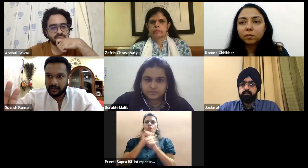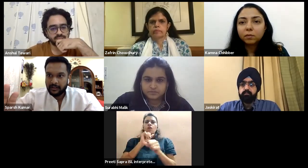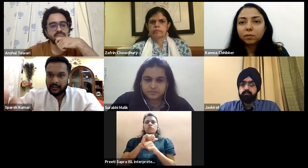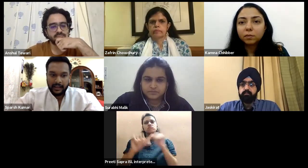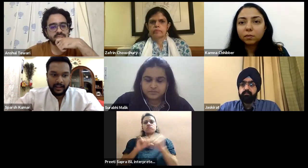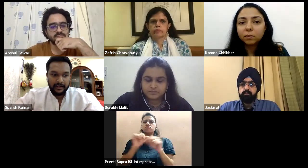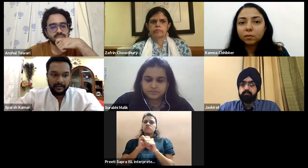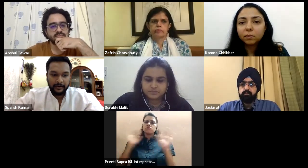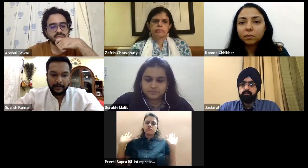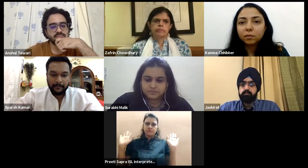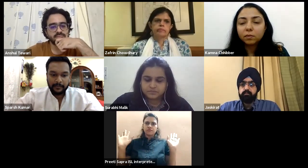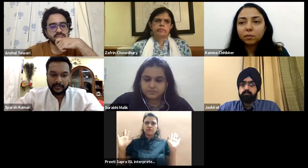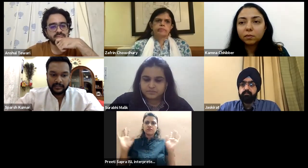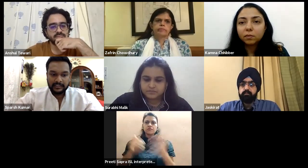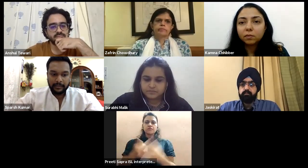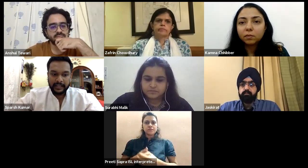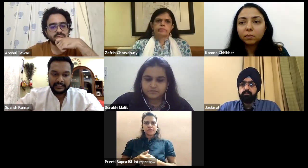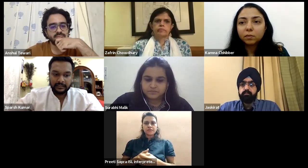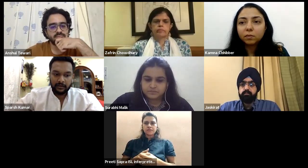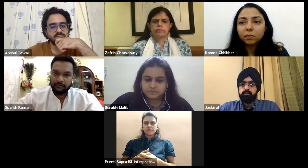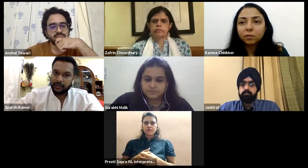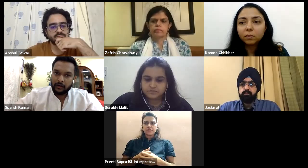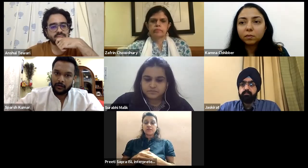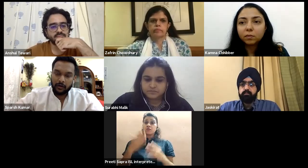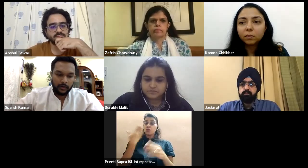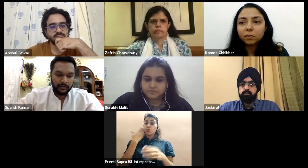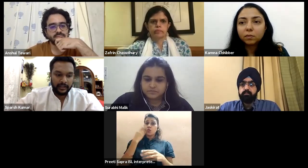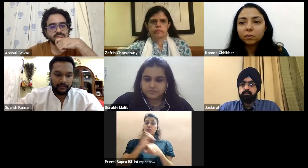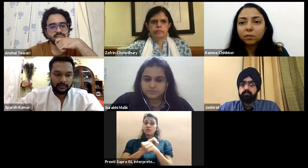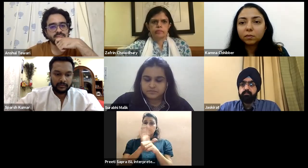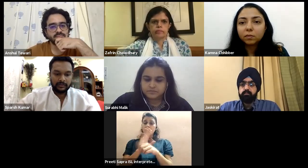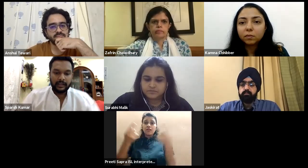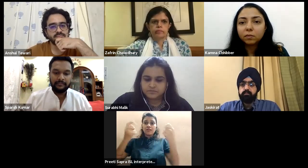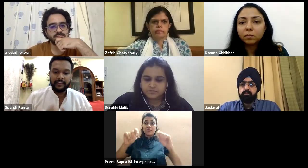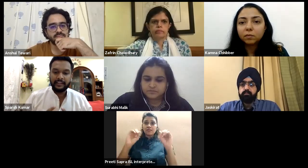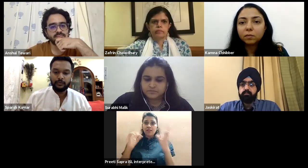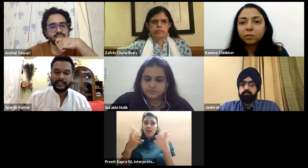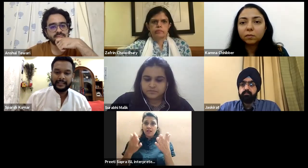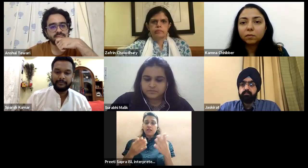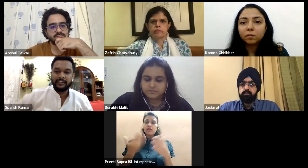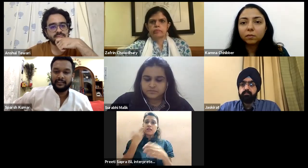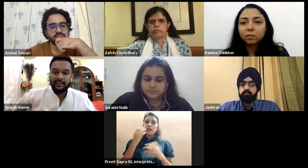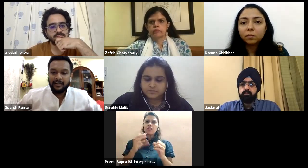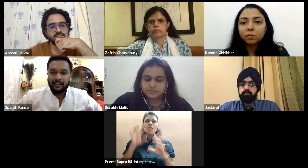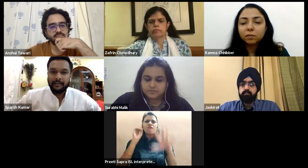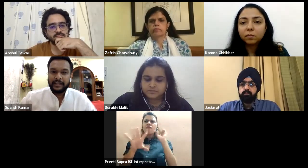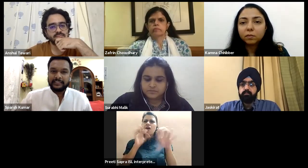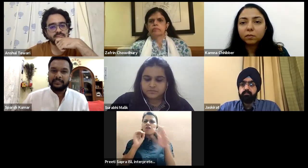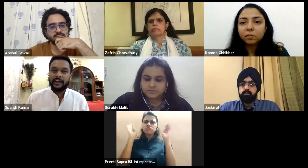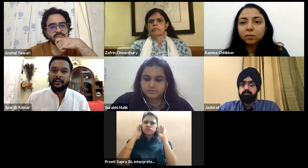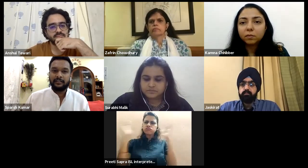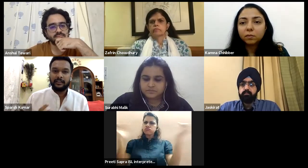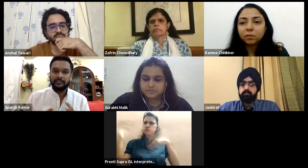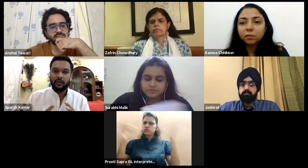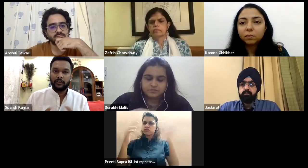forever. And since the beginning of the lockdown, there were, I think, fake news creeps in